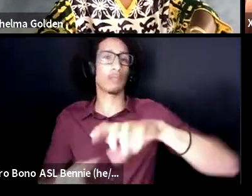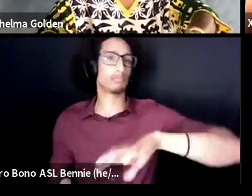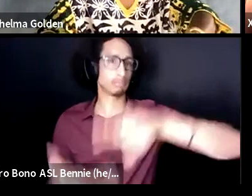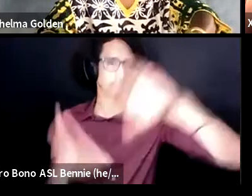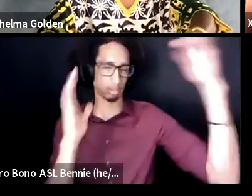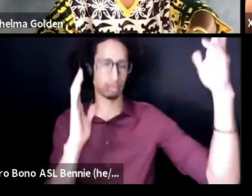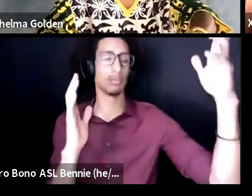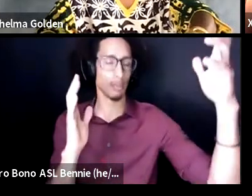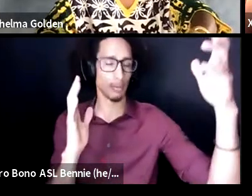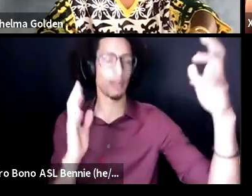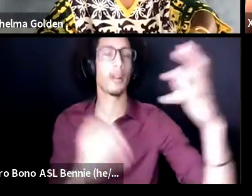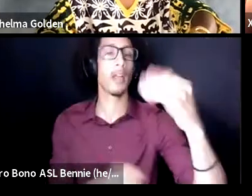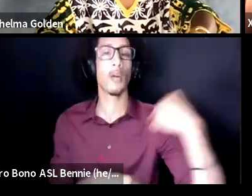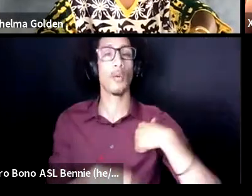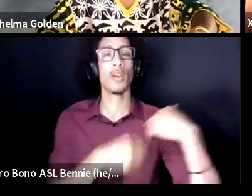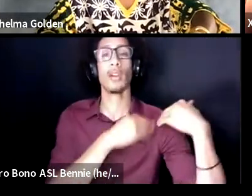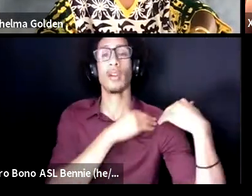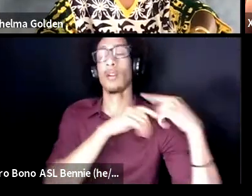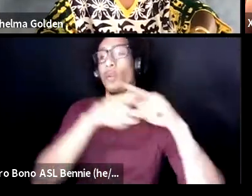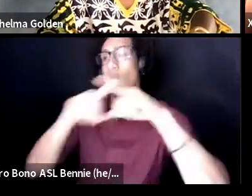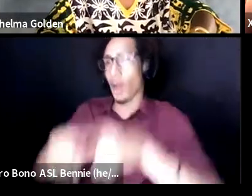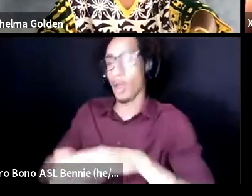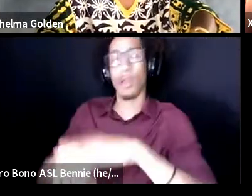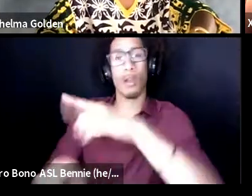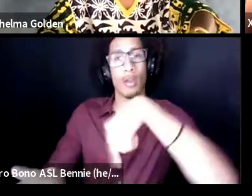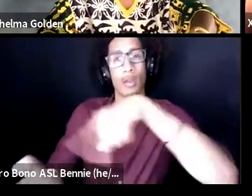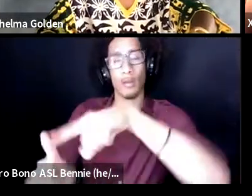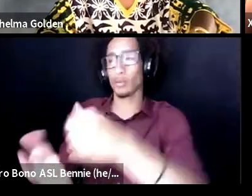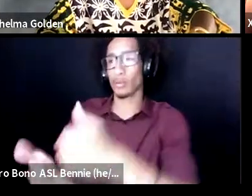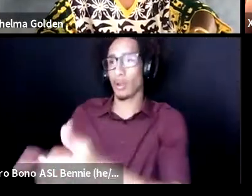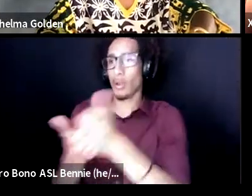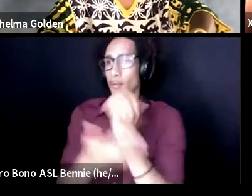view what's happening.